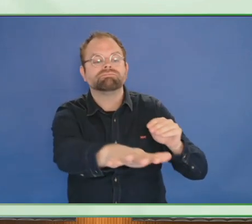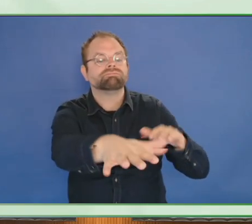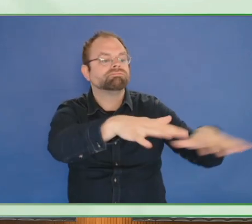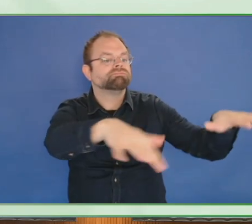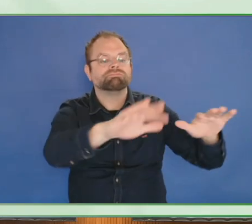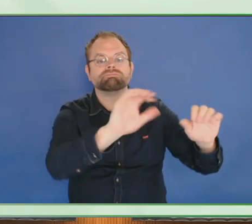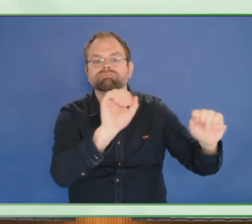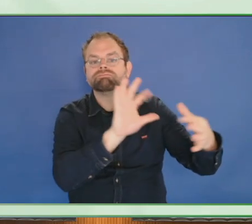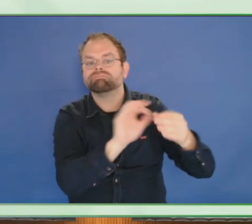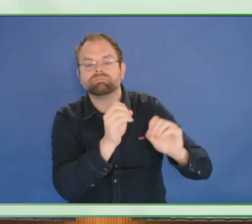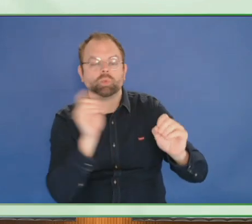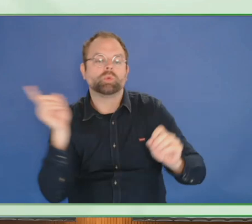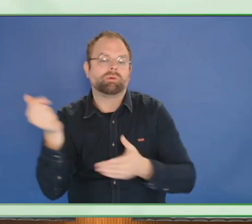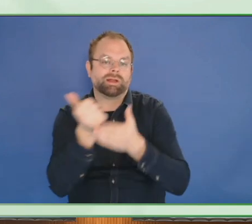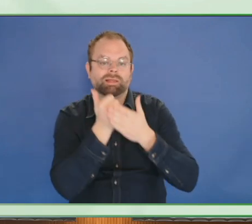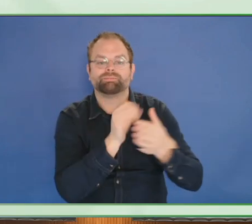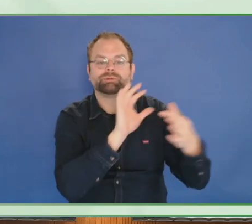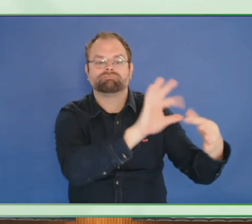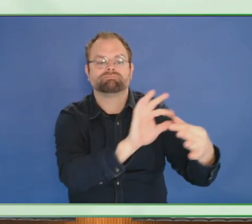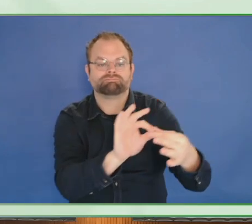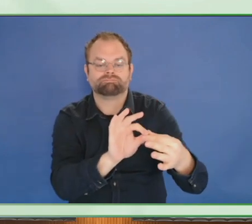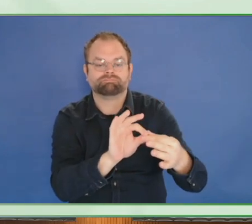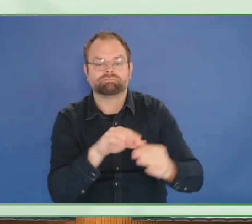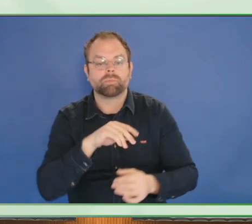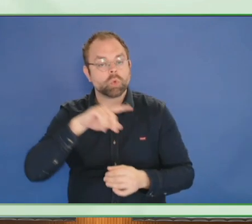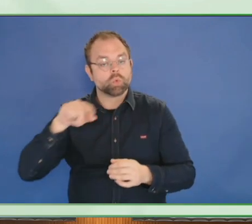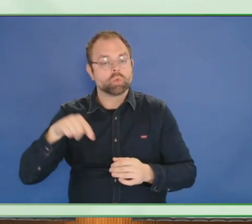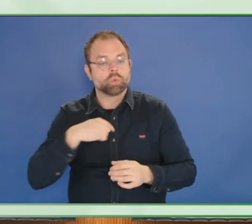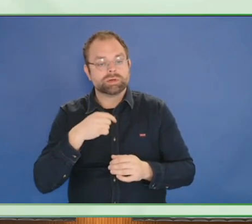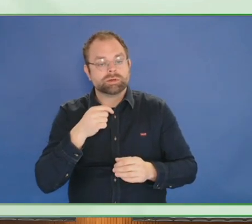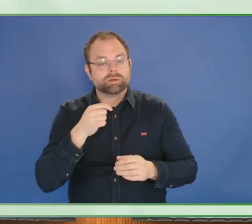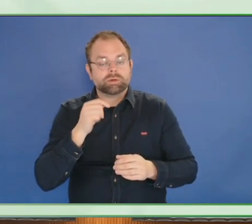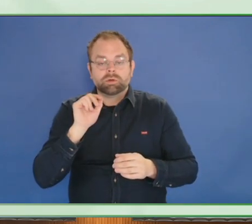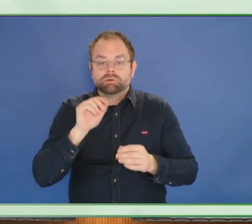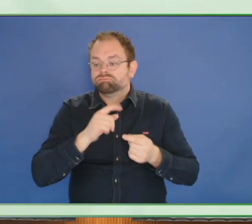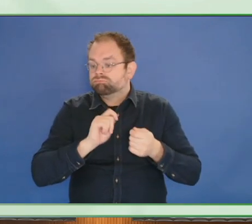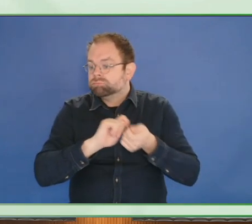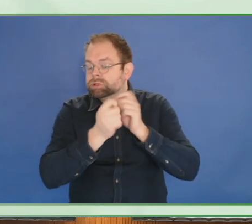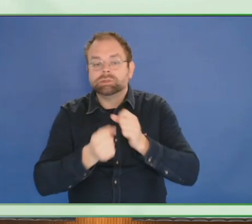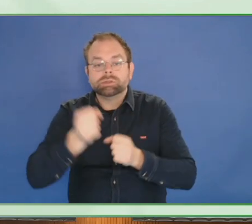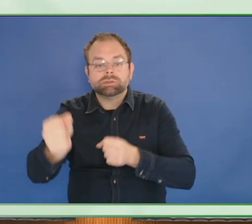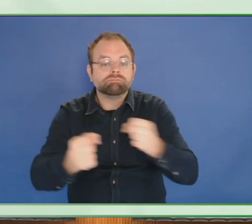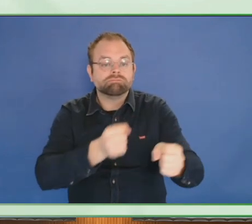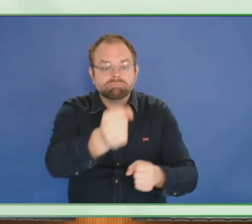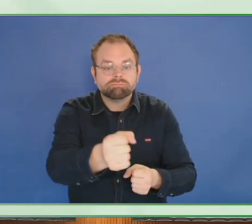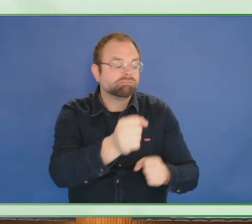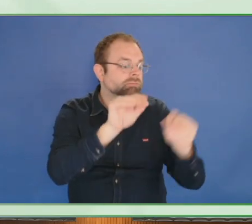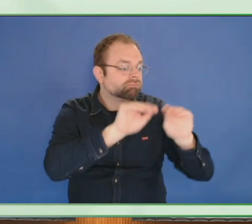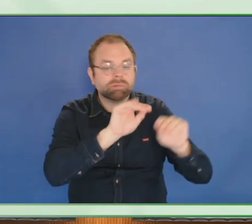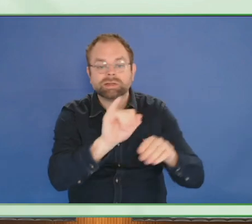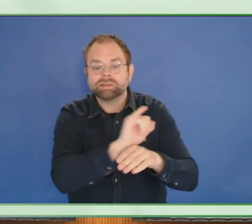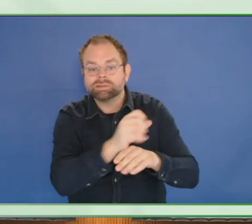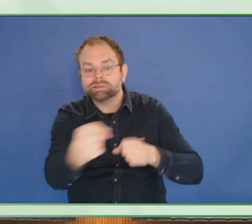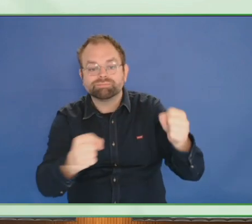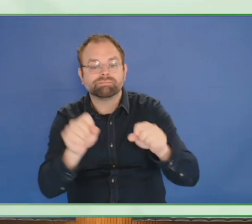solutions. The first of all, QADER platform for economic empowerment of PWDs that maybe it's, I don't know if